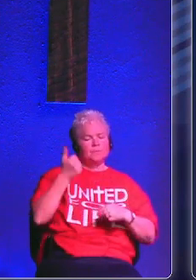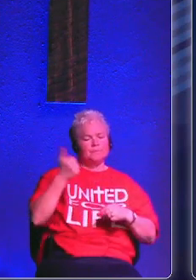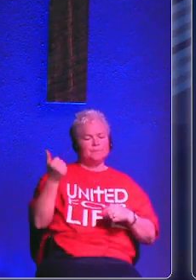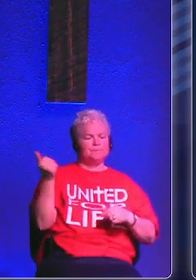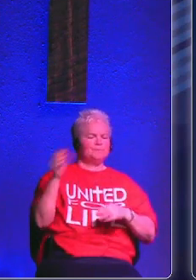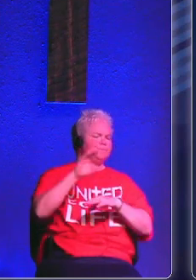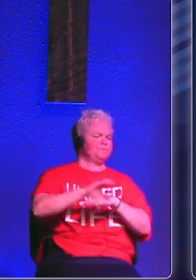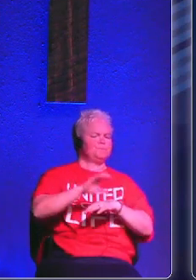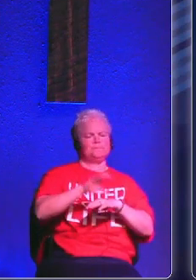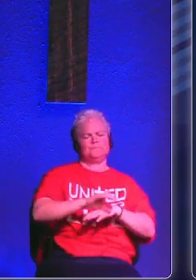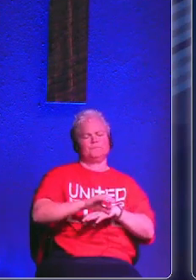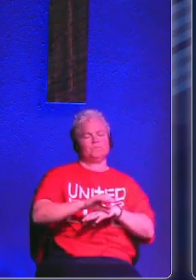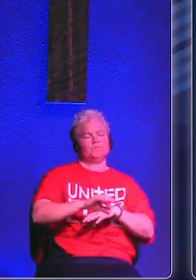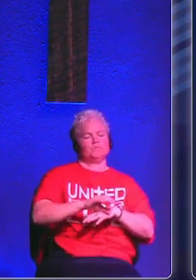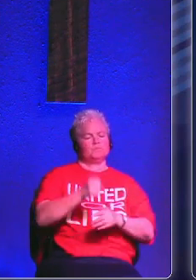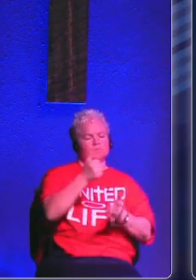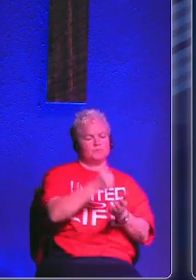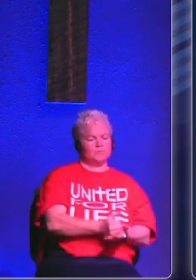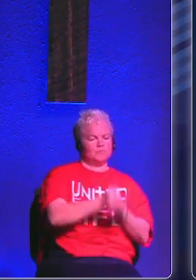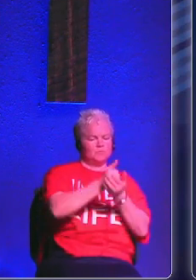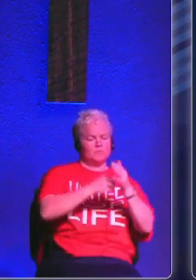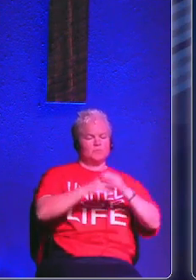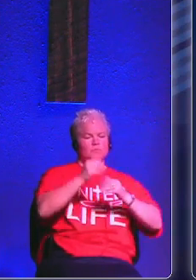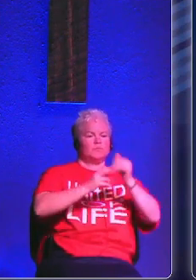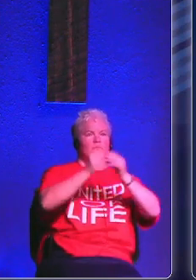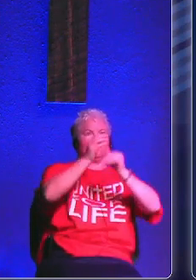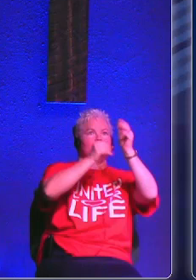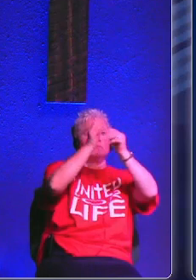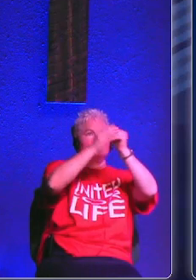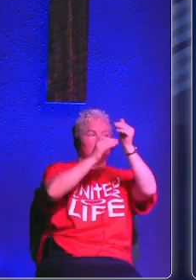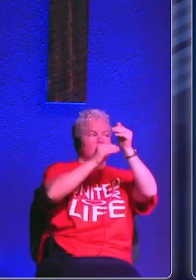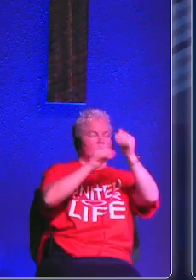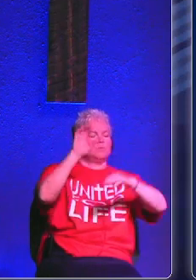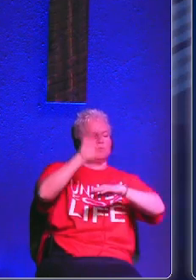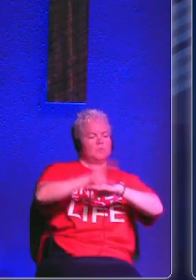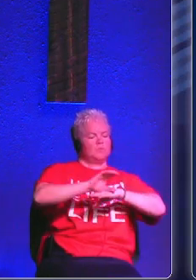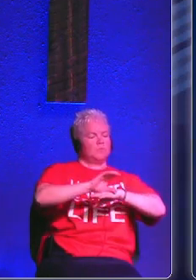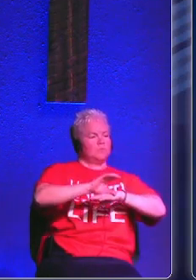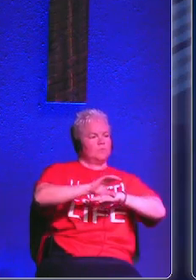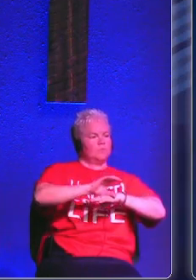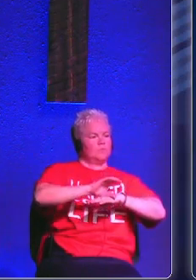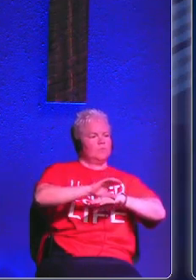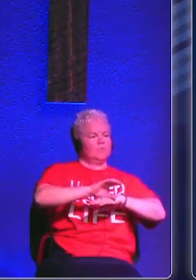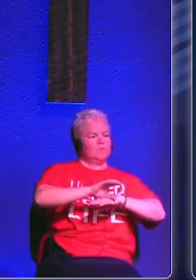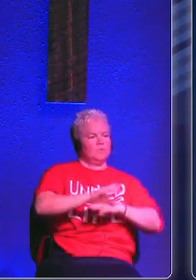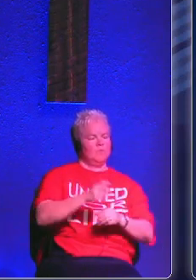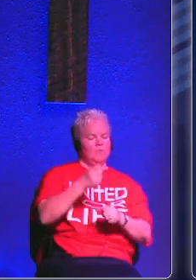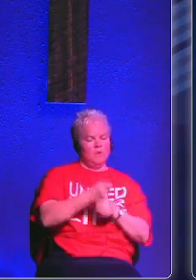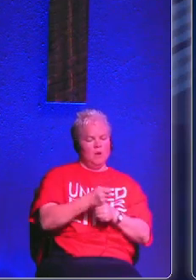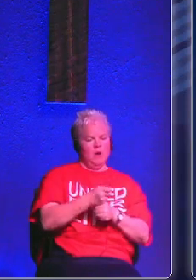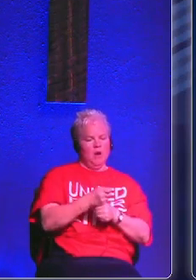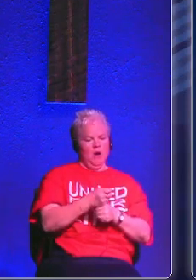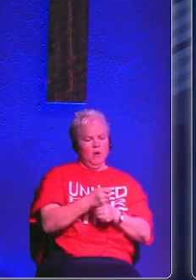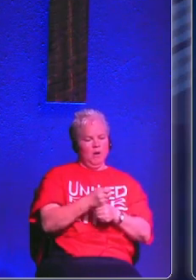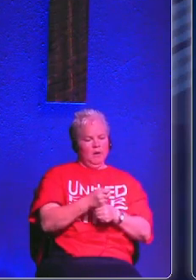best church attender, and I'm going to help build that body. It's a lot harder thing to